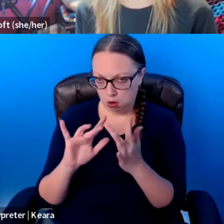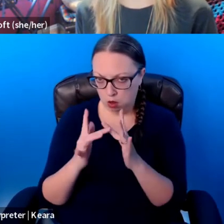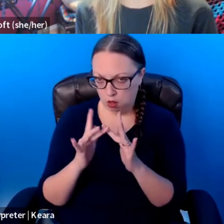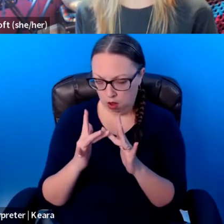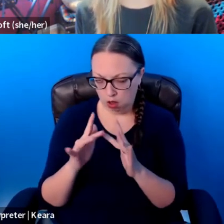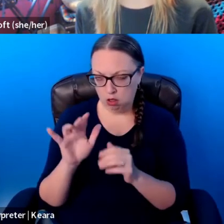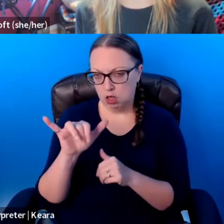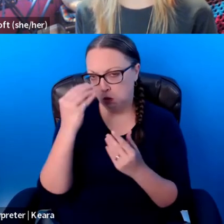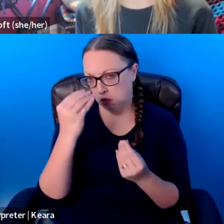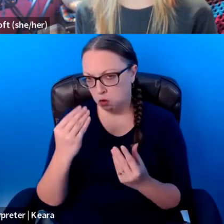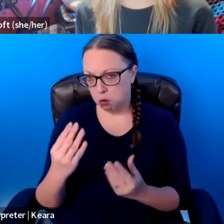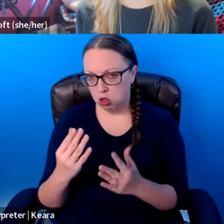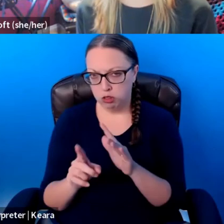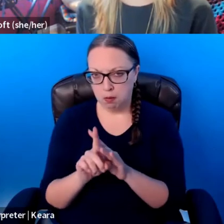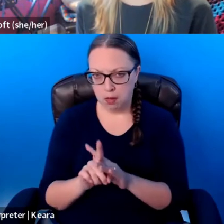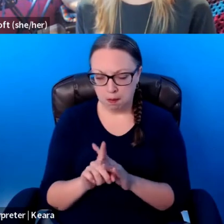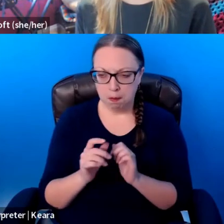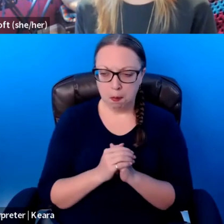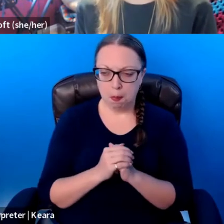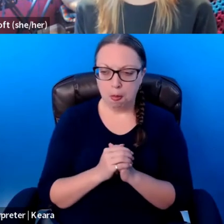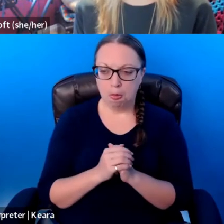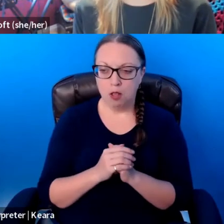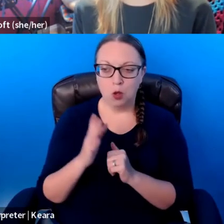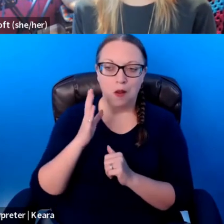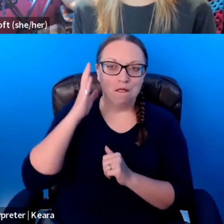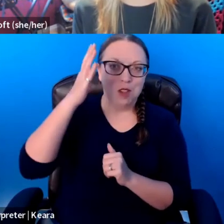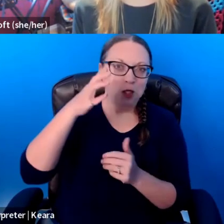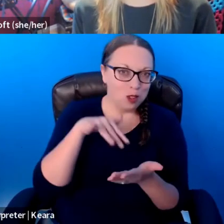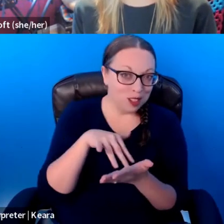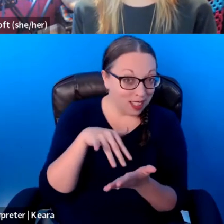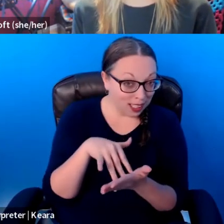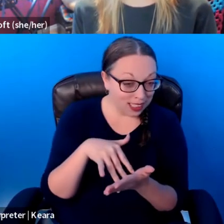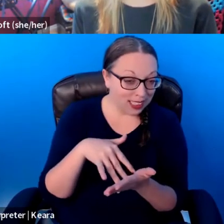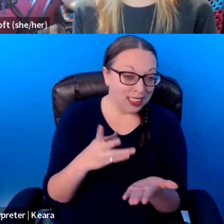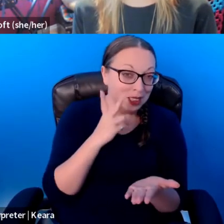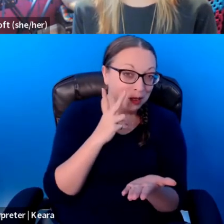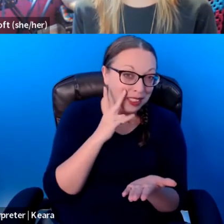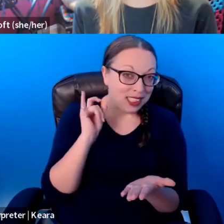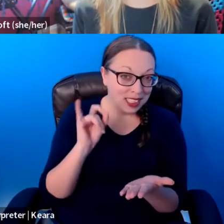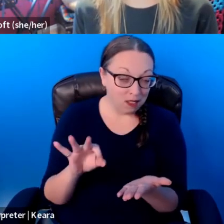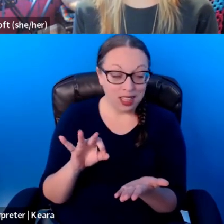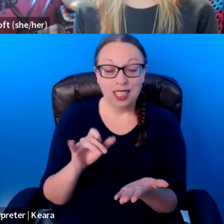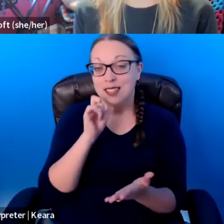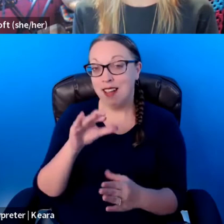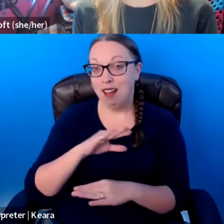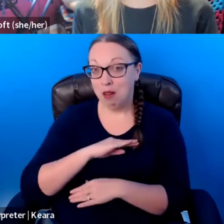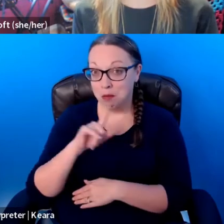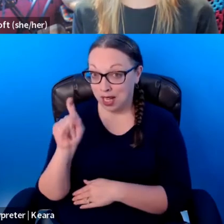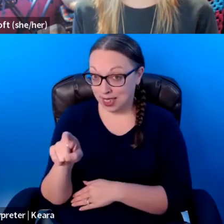those data are coming in. So another future study, Natalie, would be to see if these unmet needs,